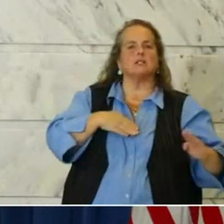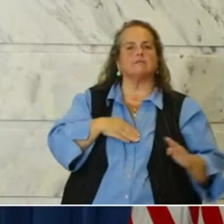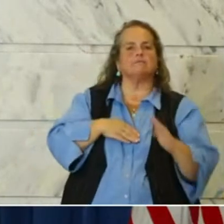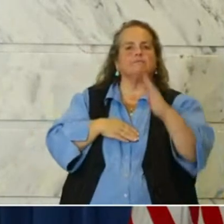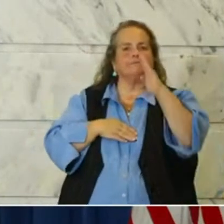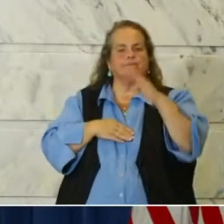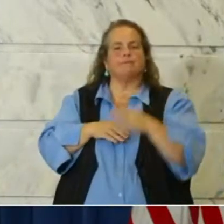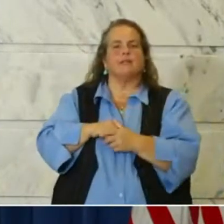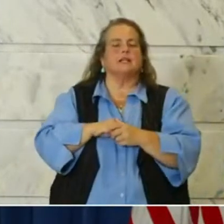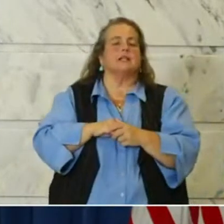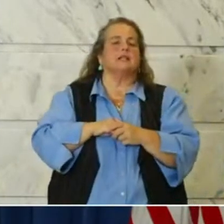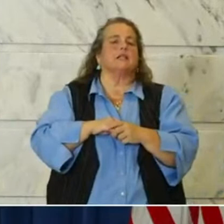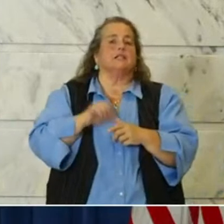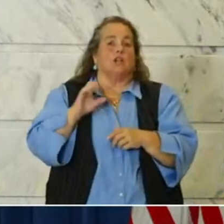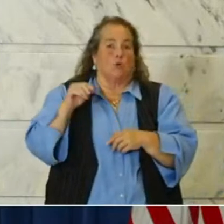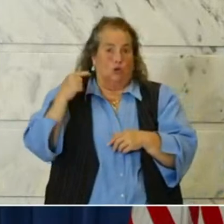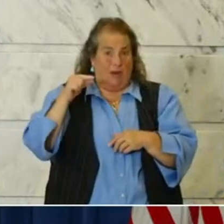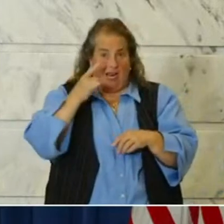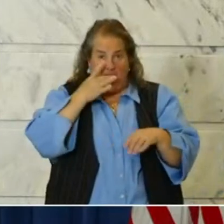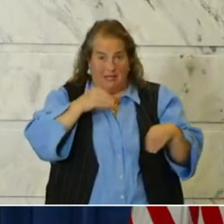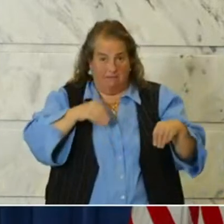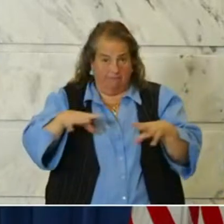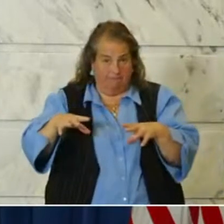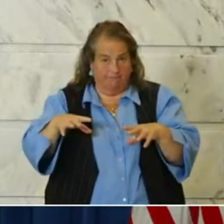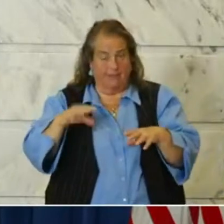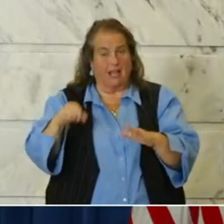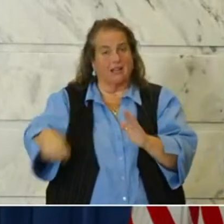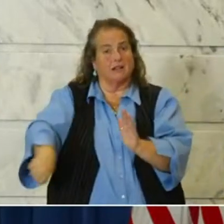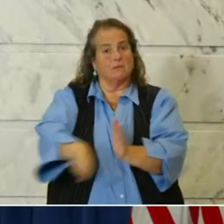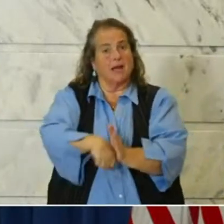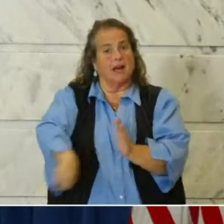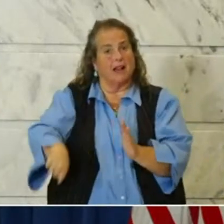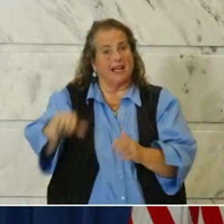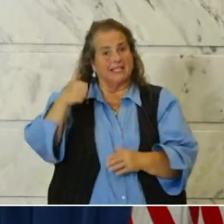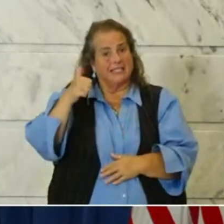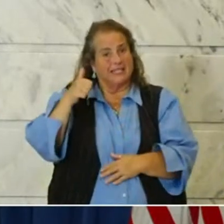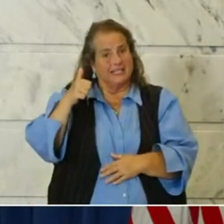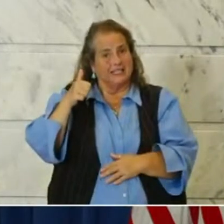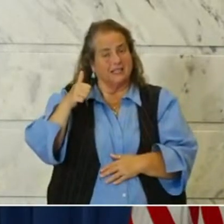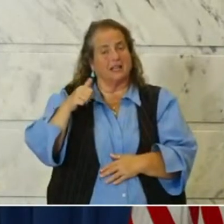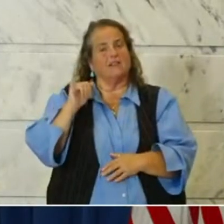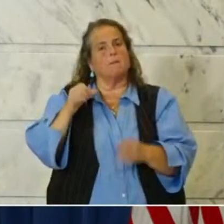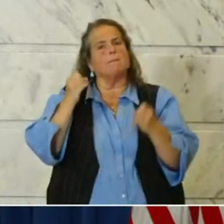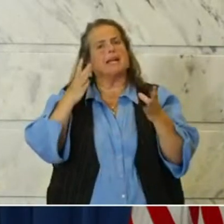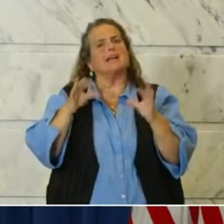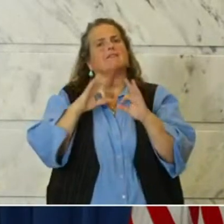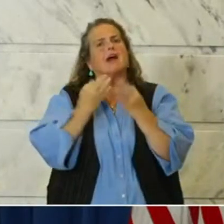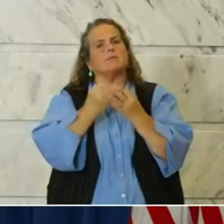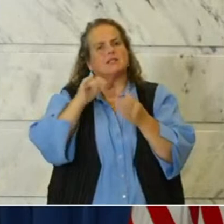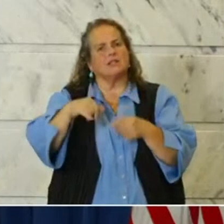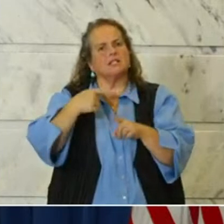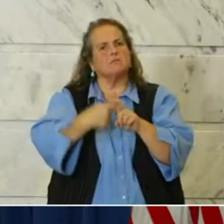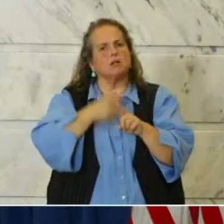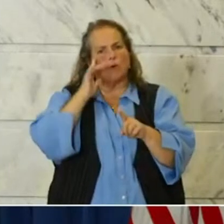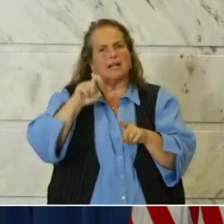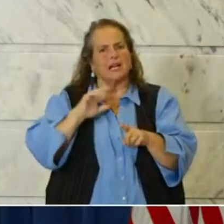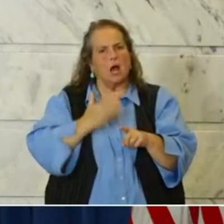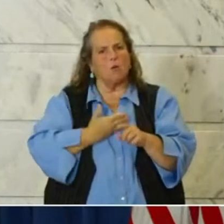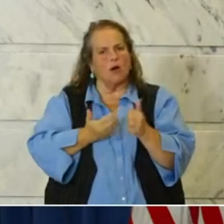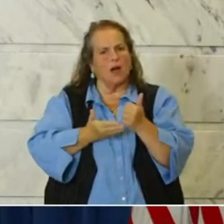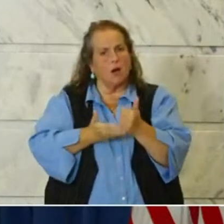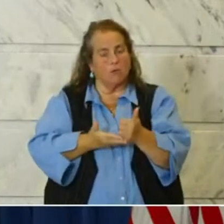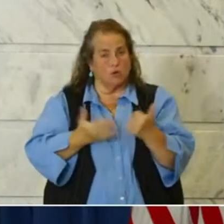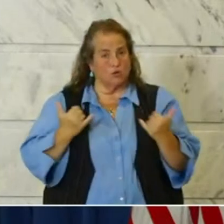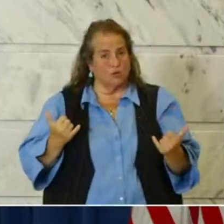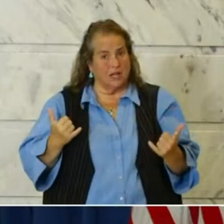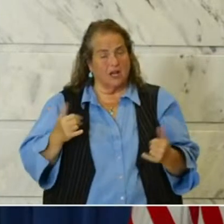lights on and are ringing our bells at 10 a.m. because there's going to be a lot of families this month that need our help. Today's losses include